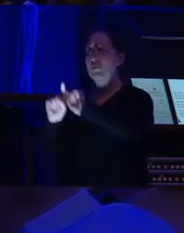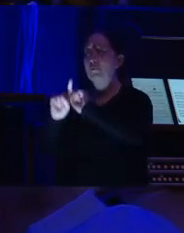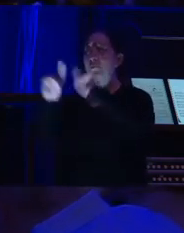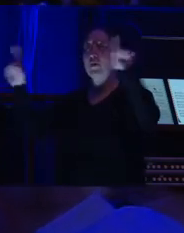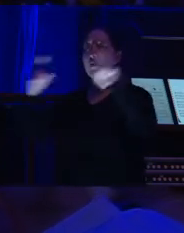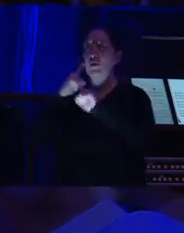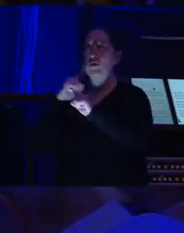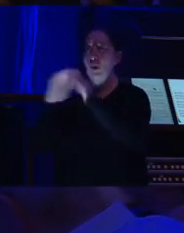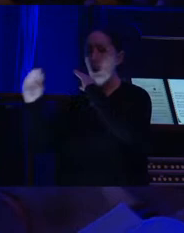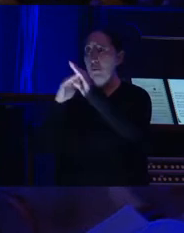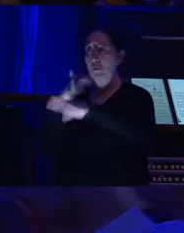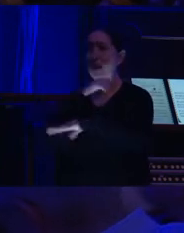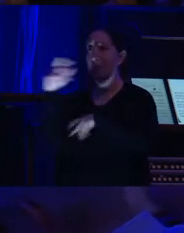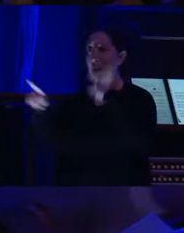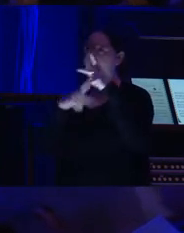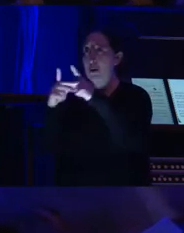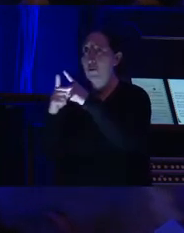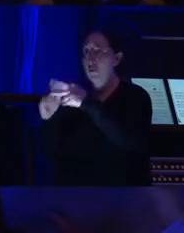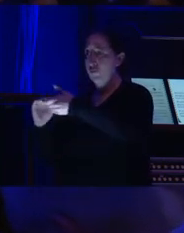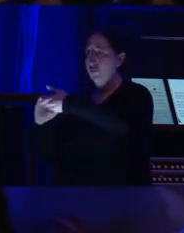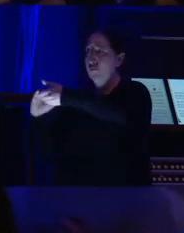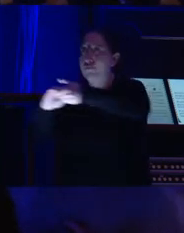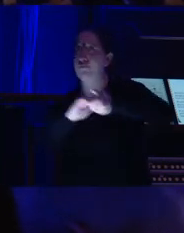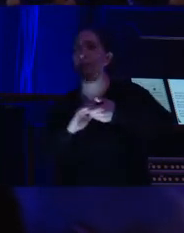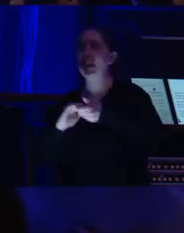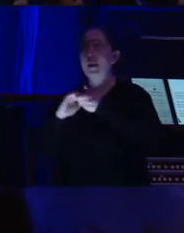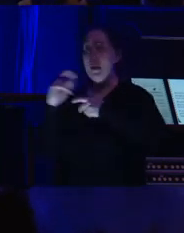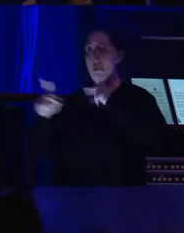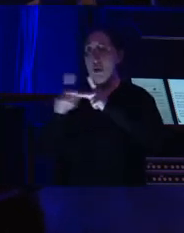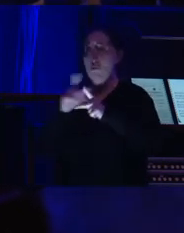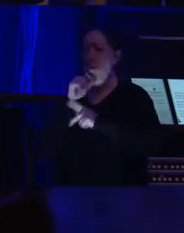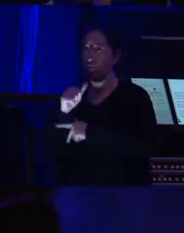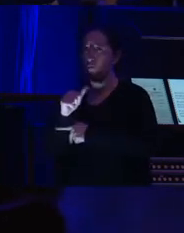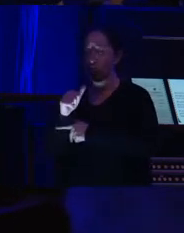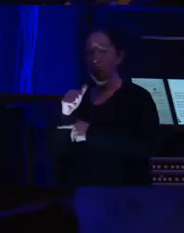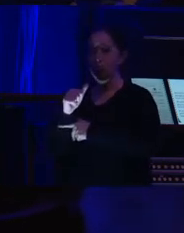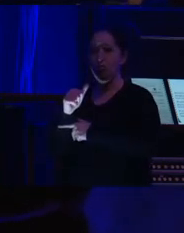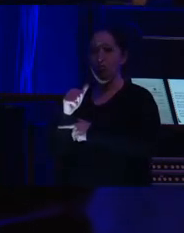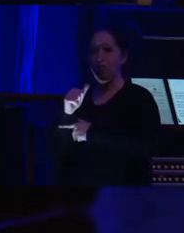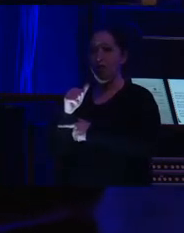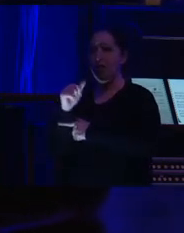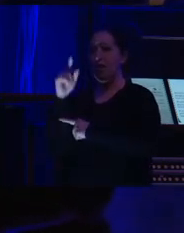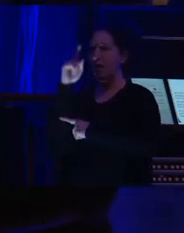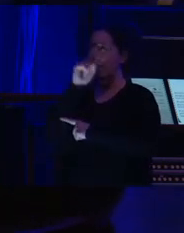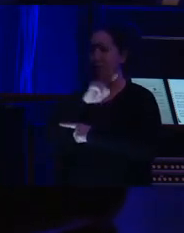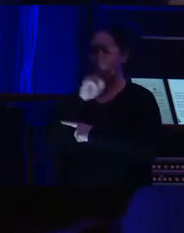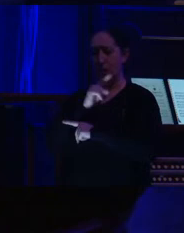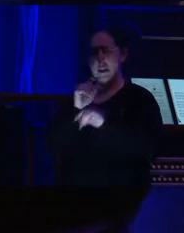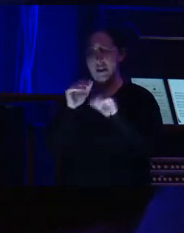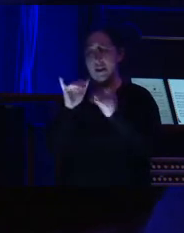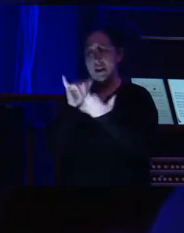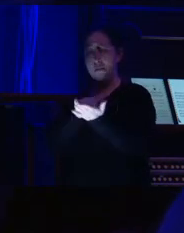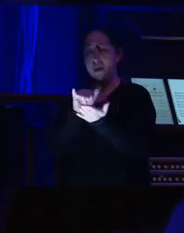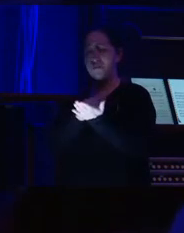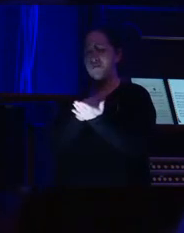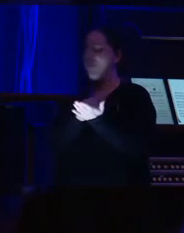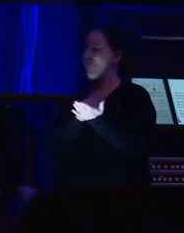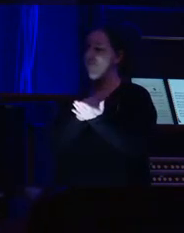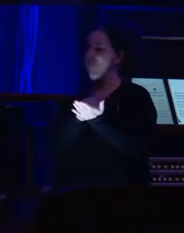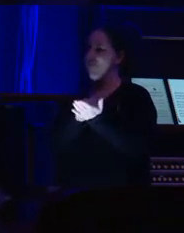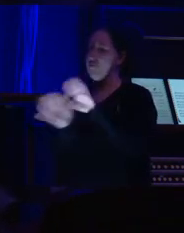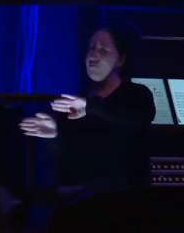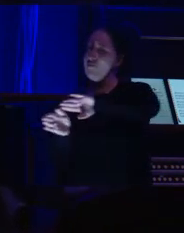we serve. Difference makers who reject the fiction of impossibility.